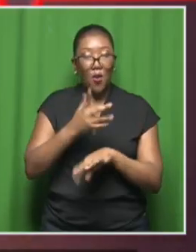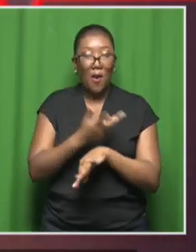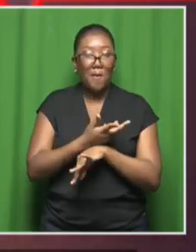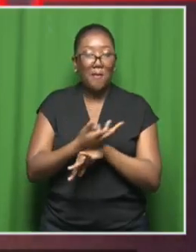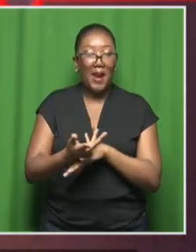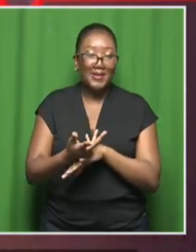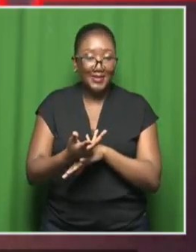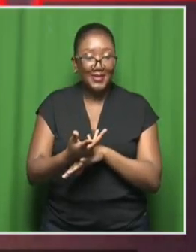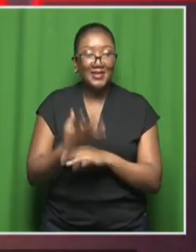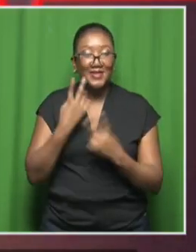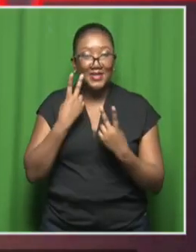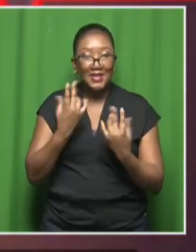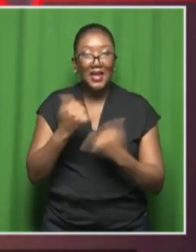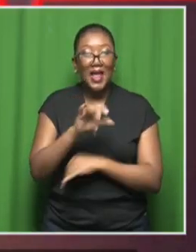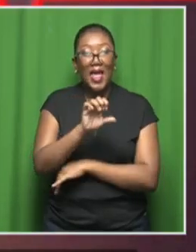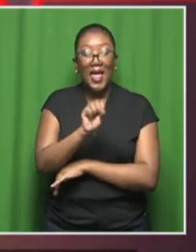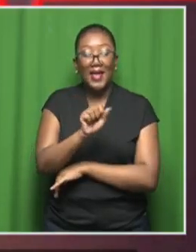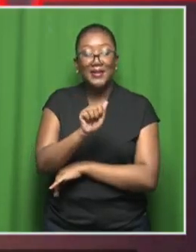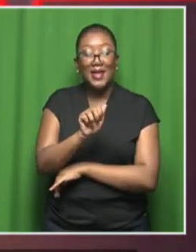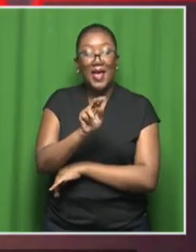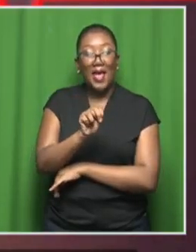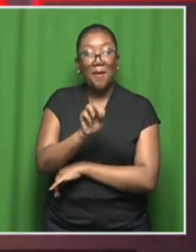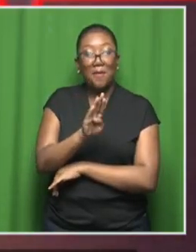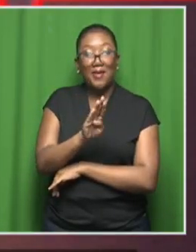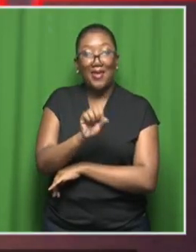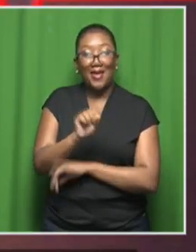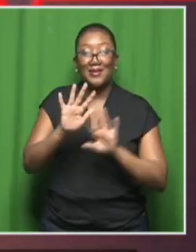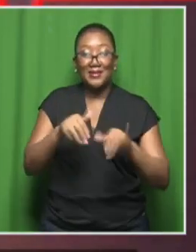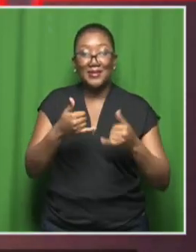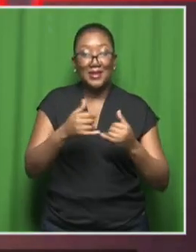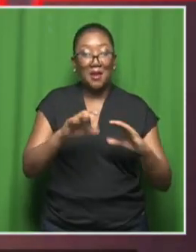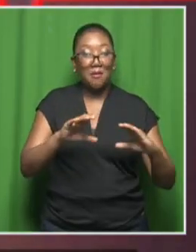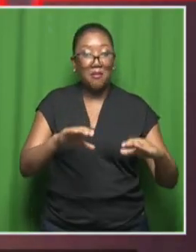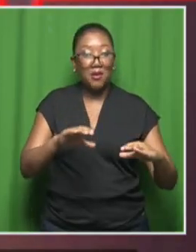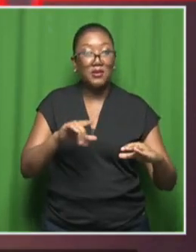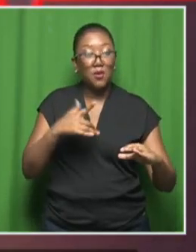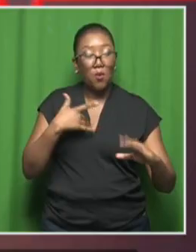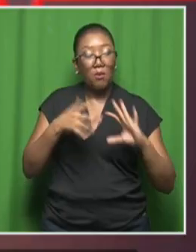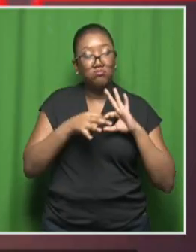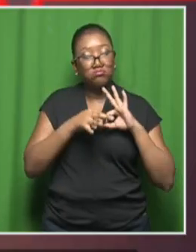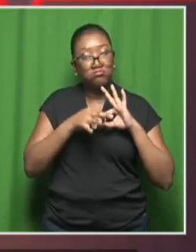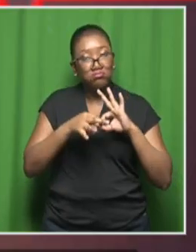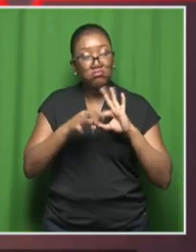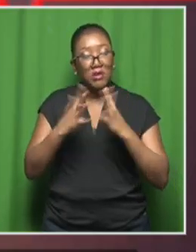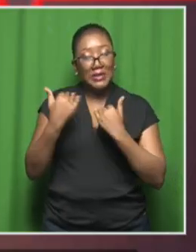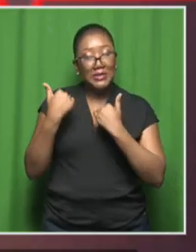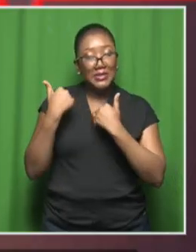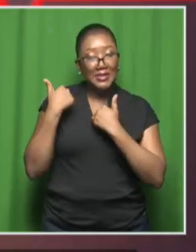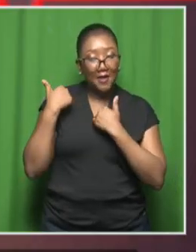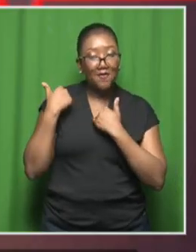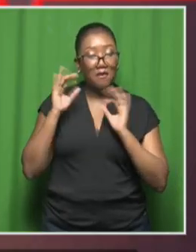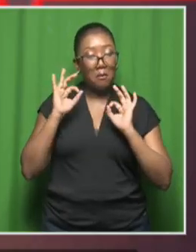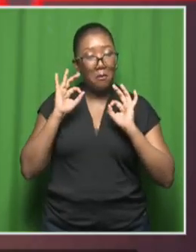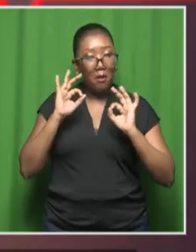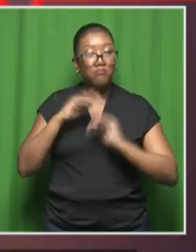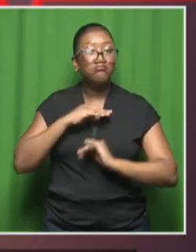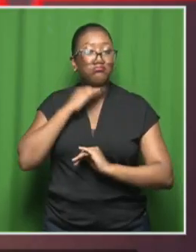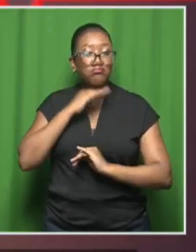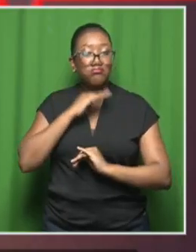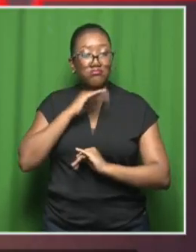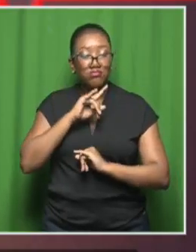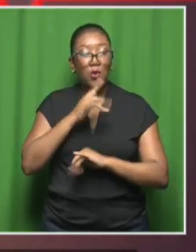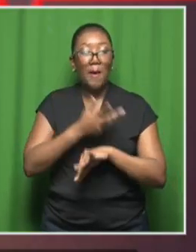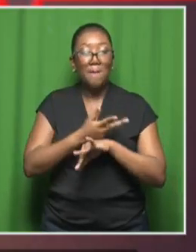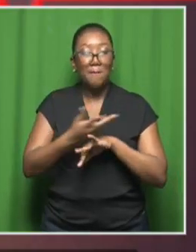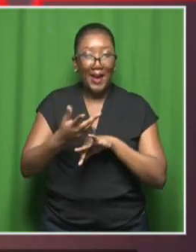time, SANBS is unwavering in its commitment to a safe and sufficient blood supply across the